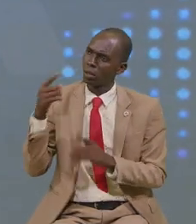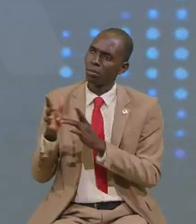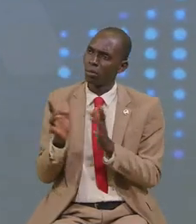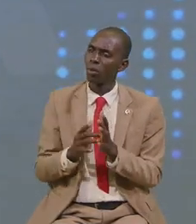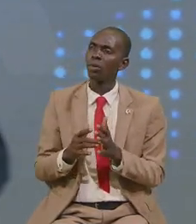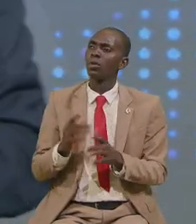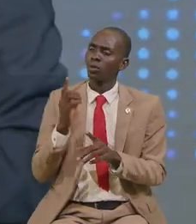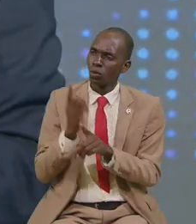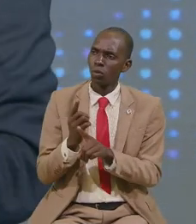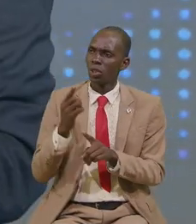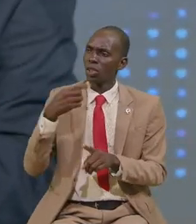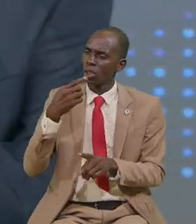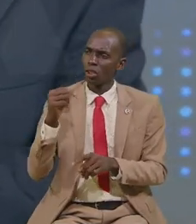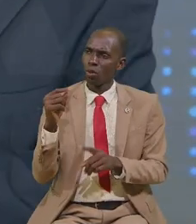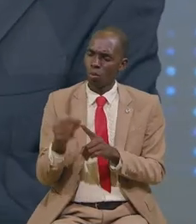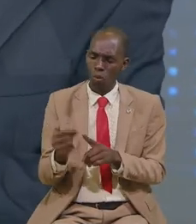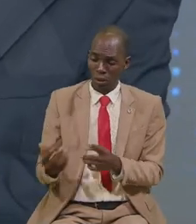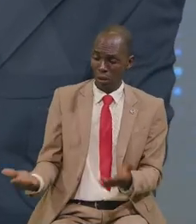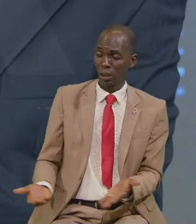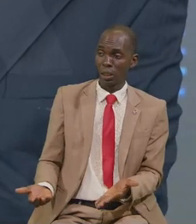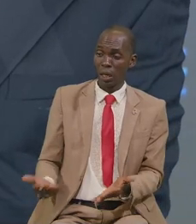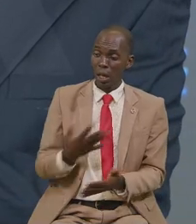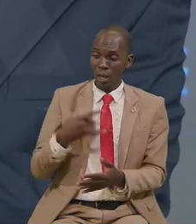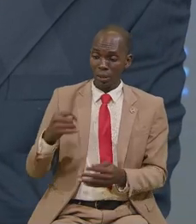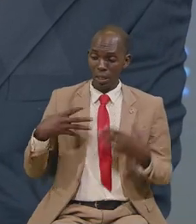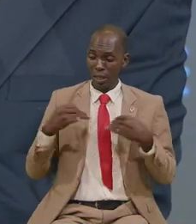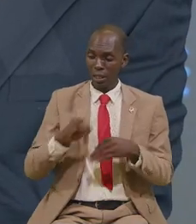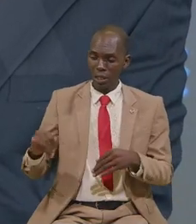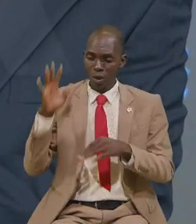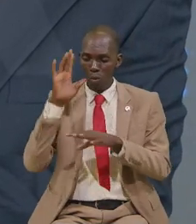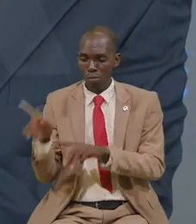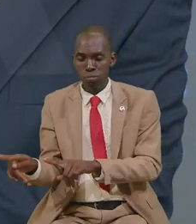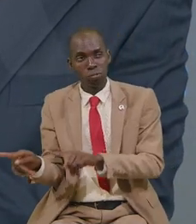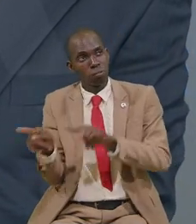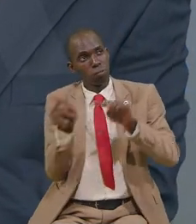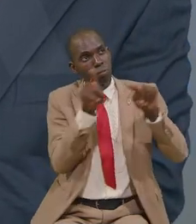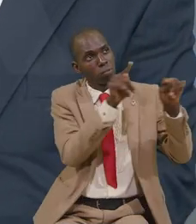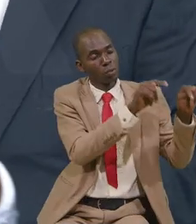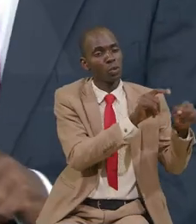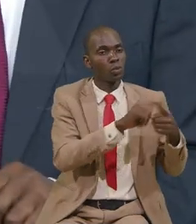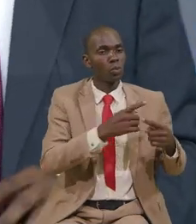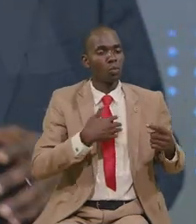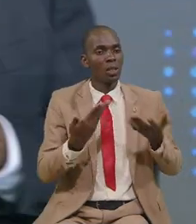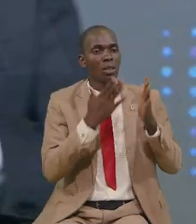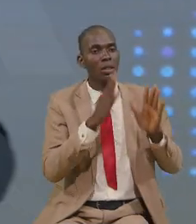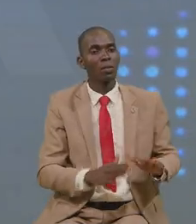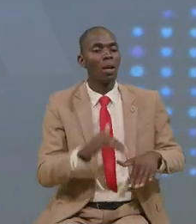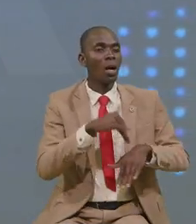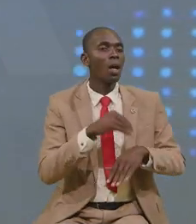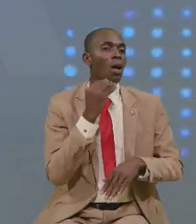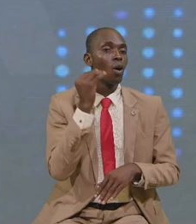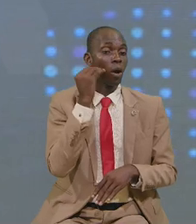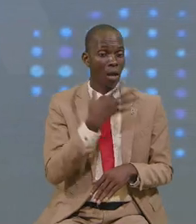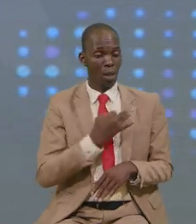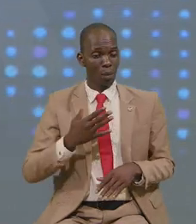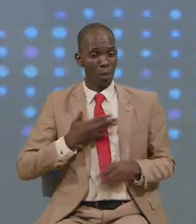here, and the healing will get to my servant back at home, and my servant